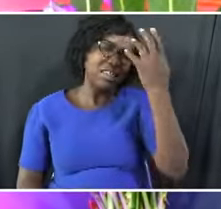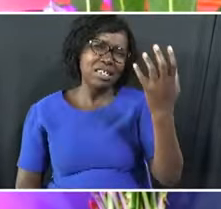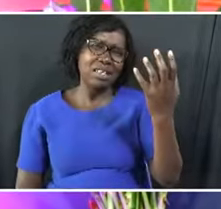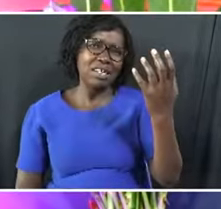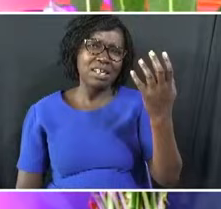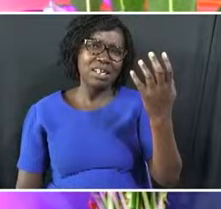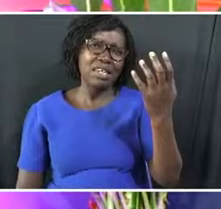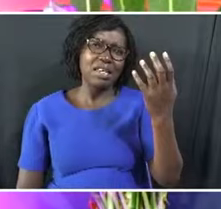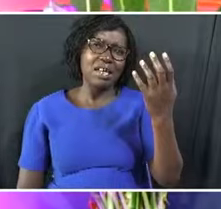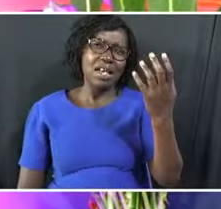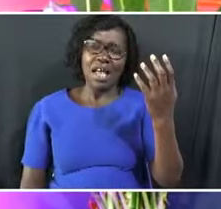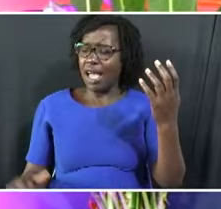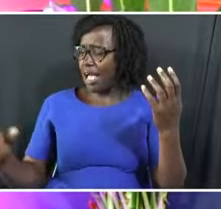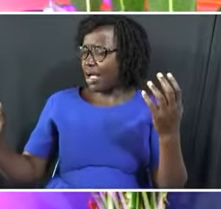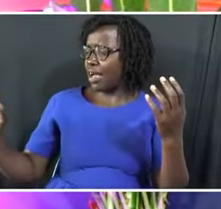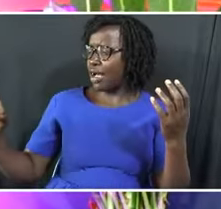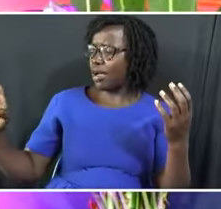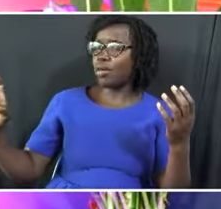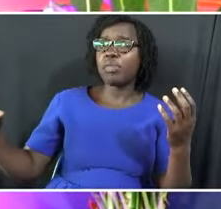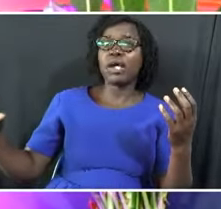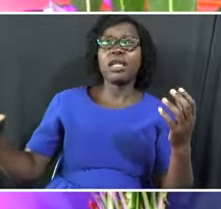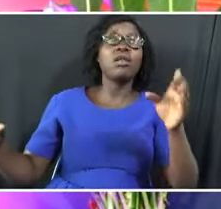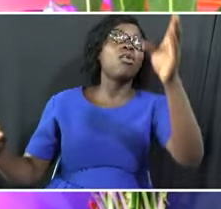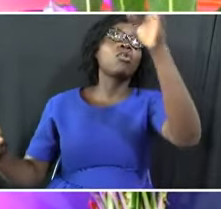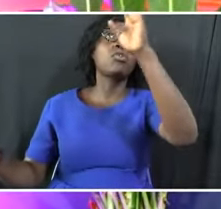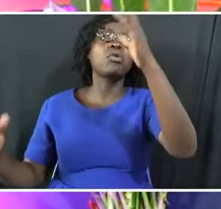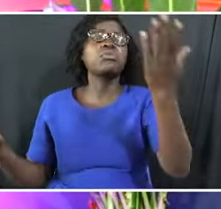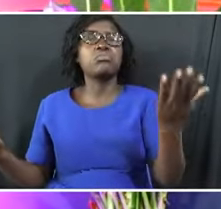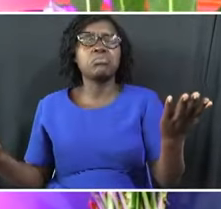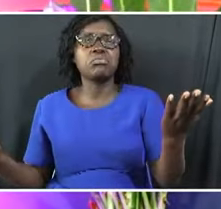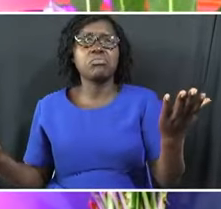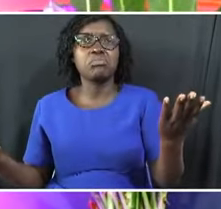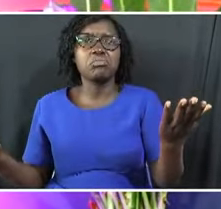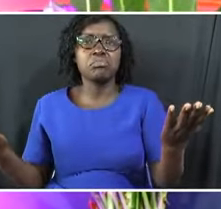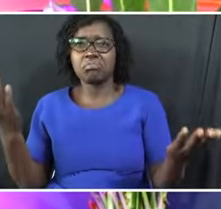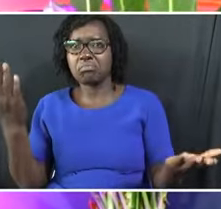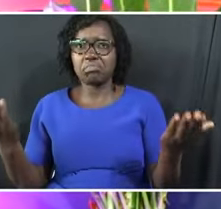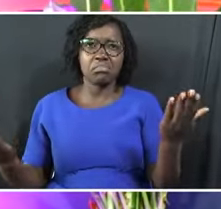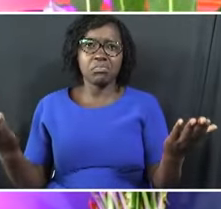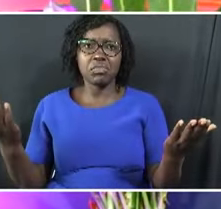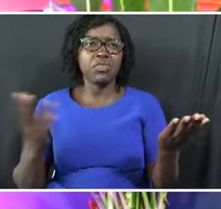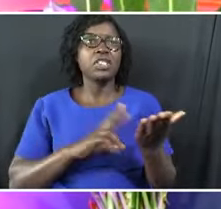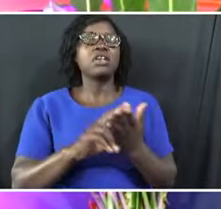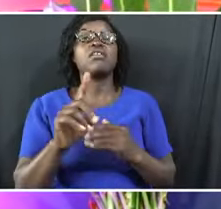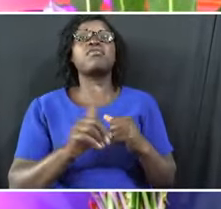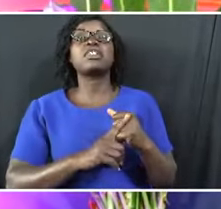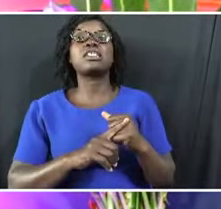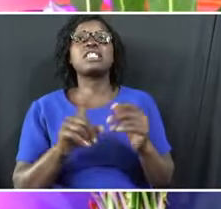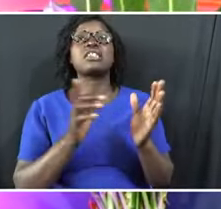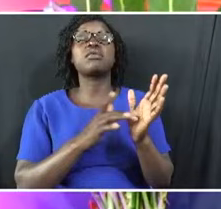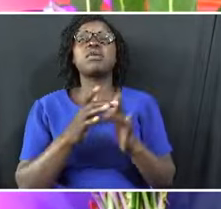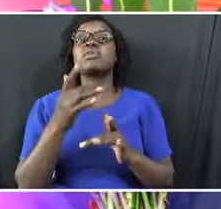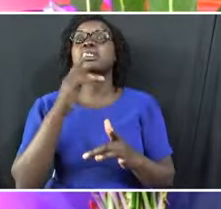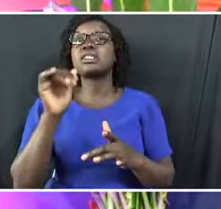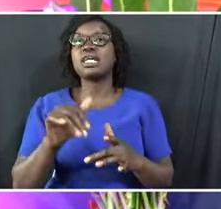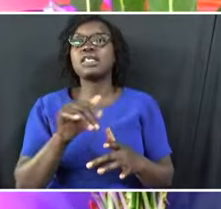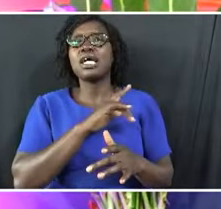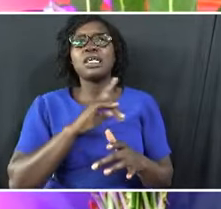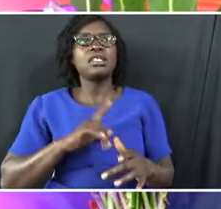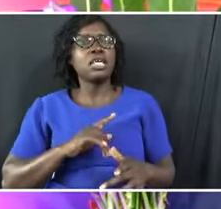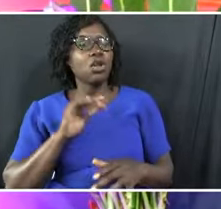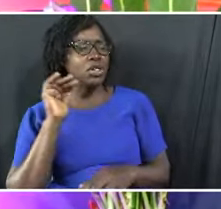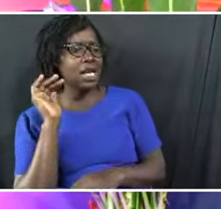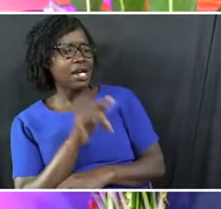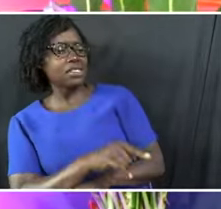Is it Abel or is it God? Verse 6, the Bible says, so the Lord said to Cain,